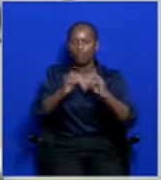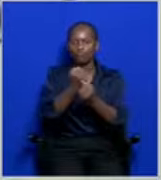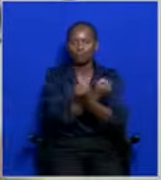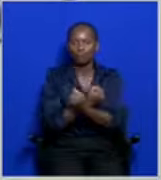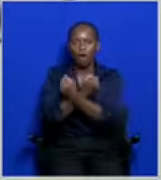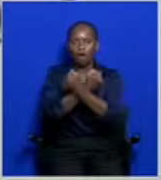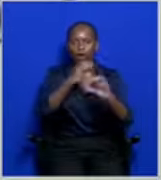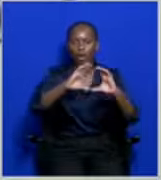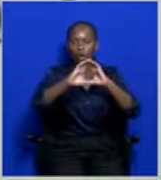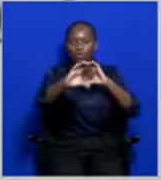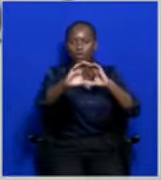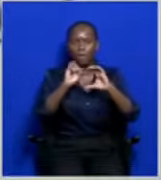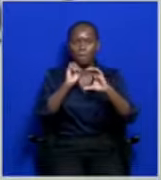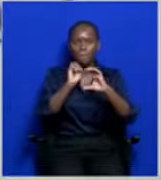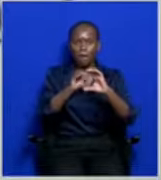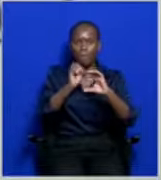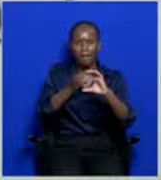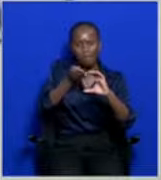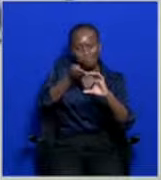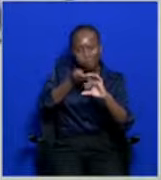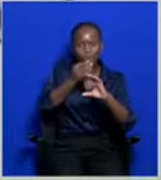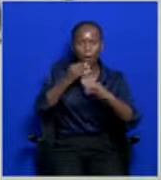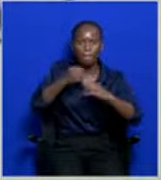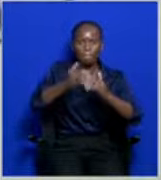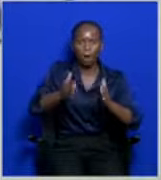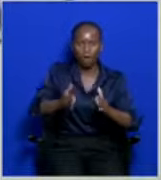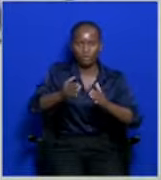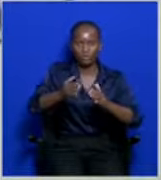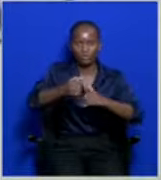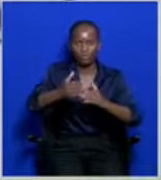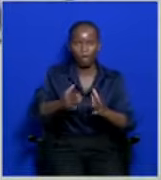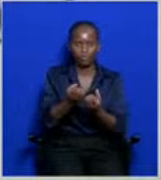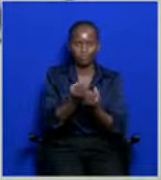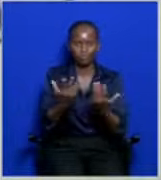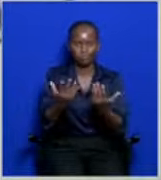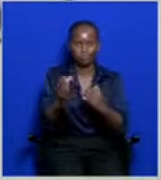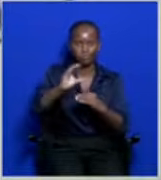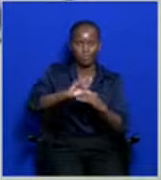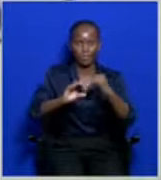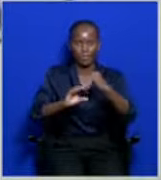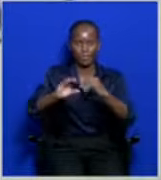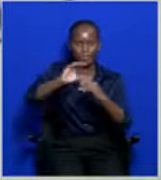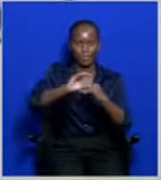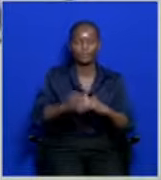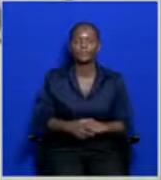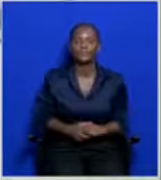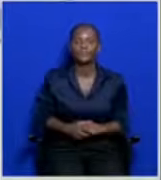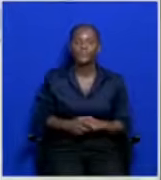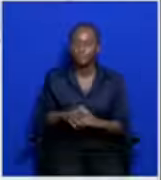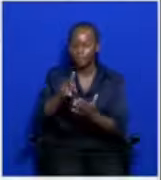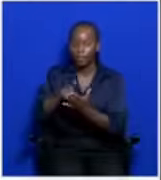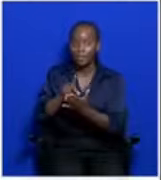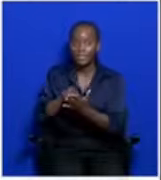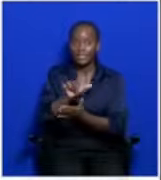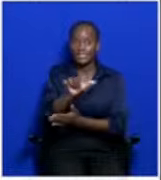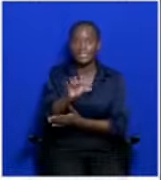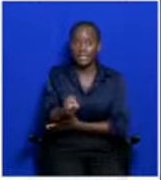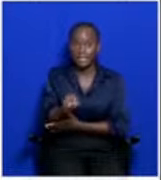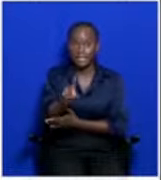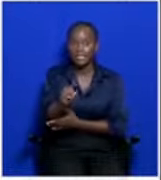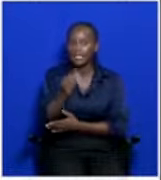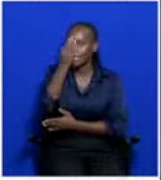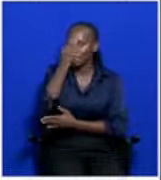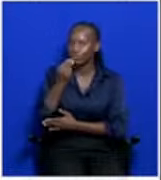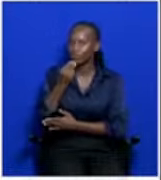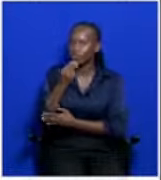And the next page? And 60 is a picture of the truck and its trailer with